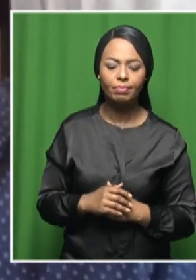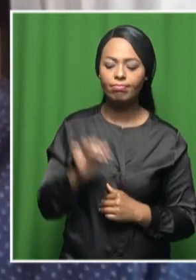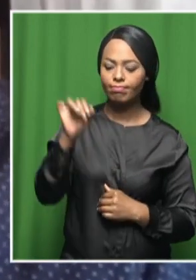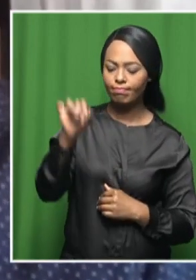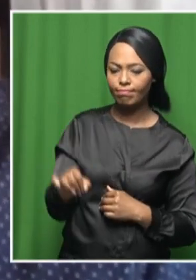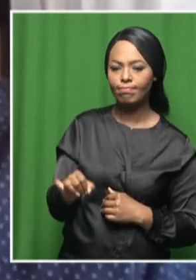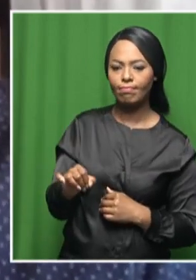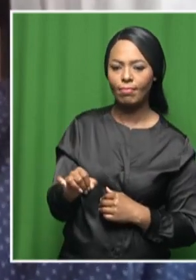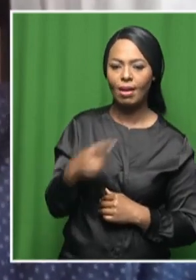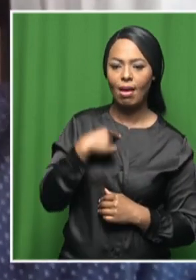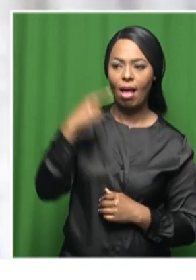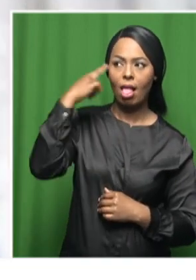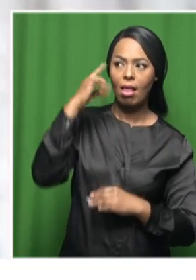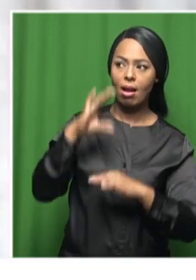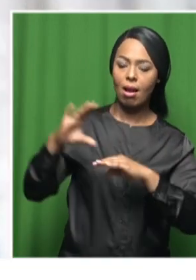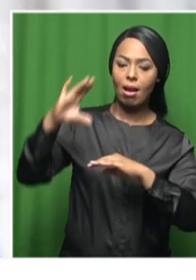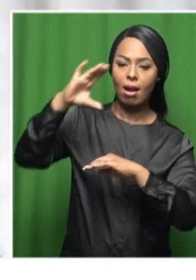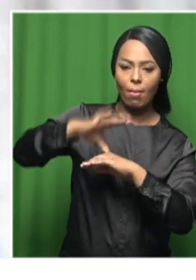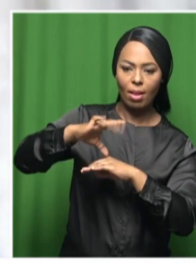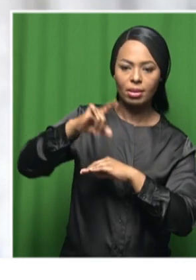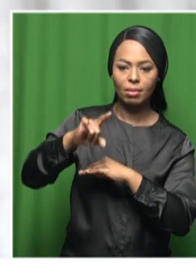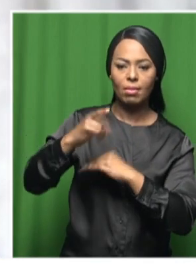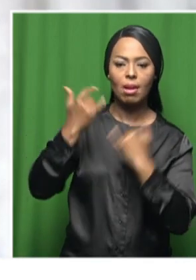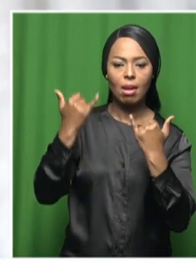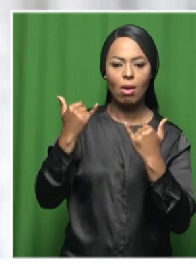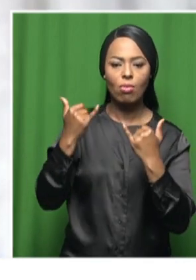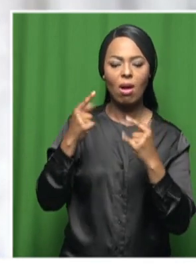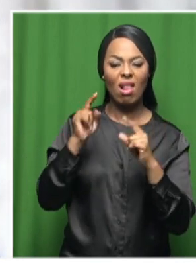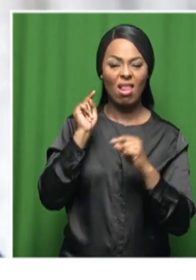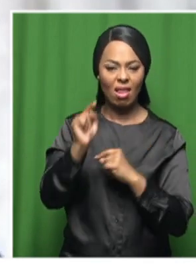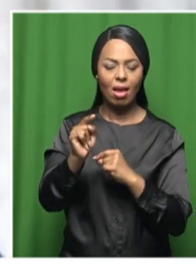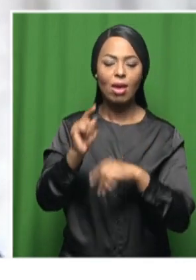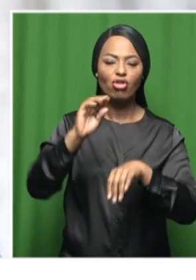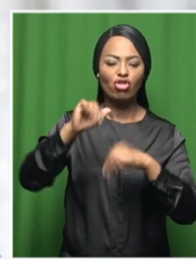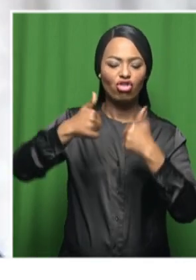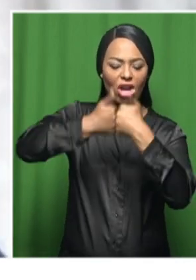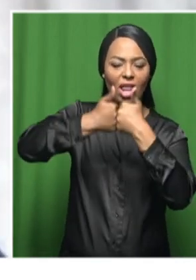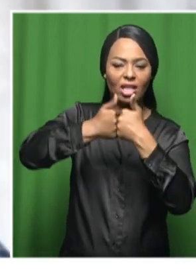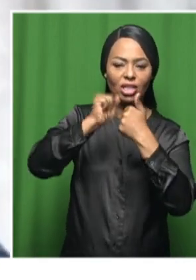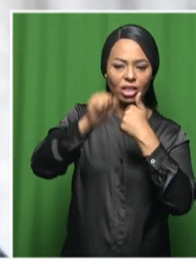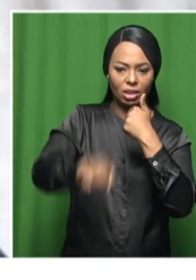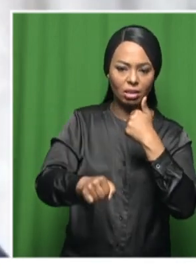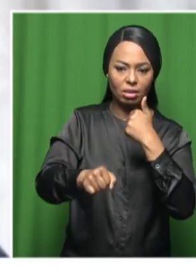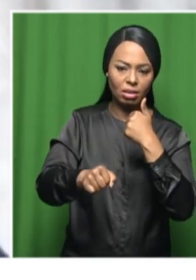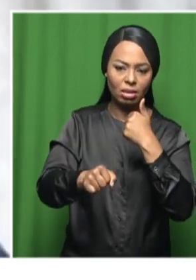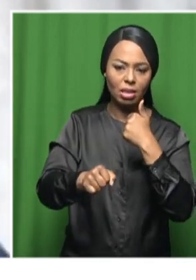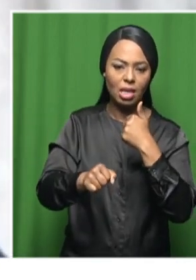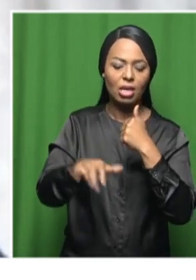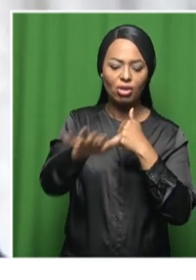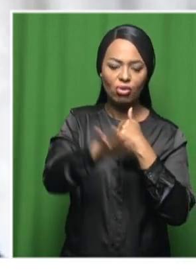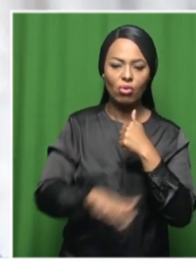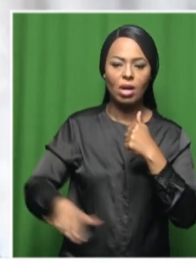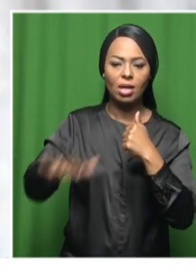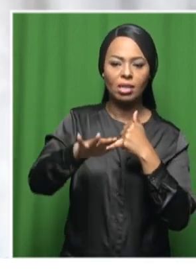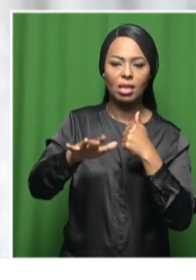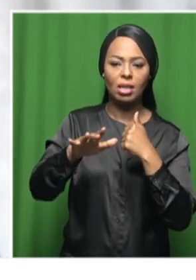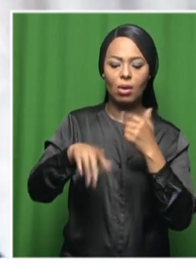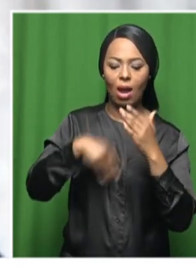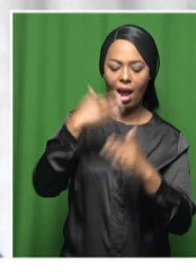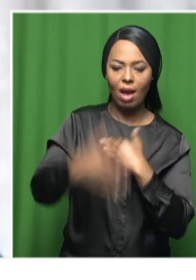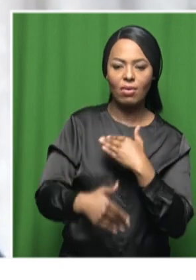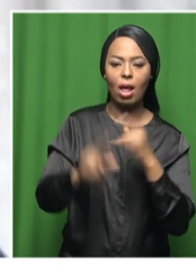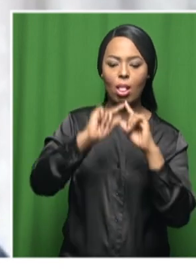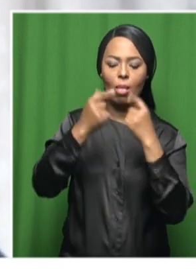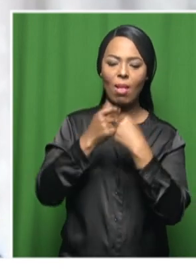Absolutely. I think capitalism is in a major challenge or crisis situation, especially after the global pandemic, as